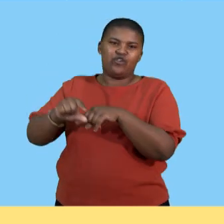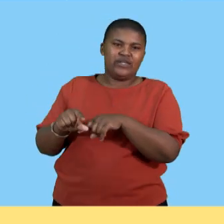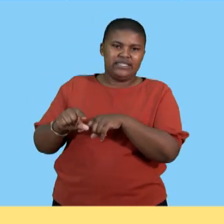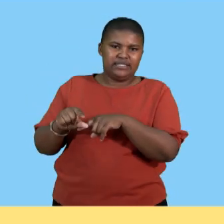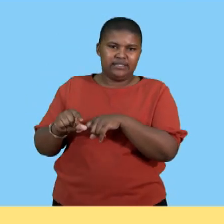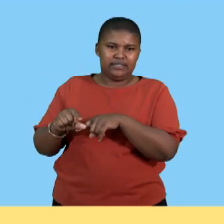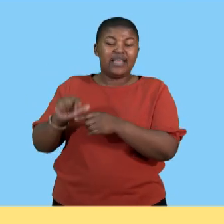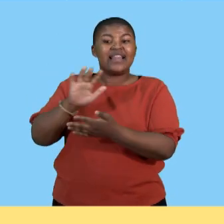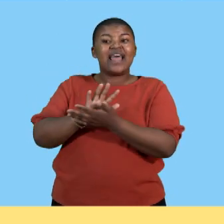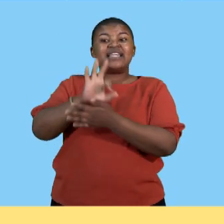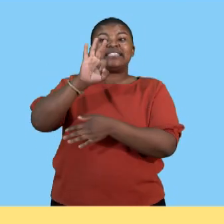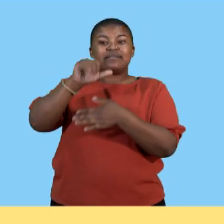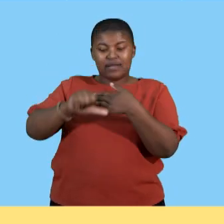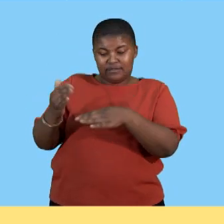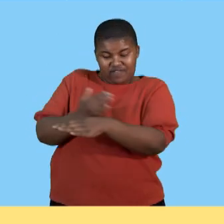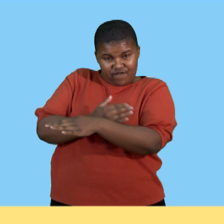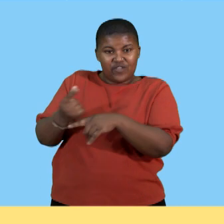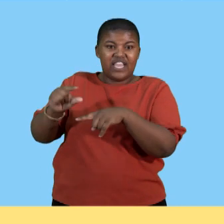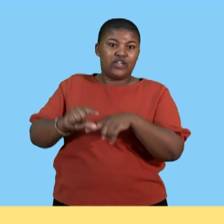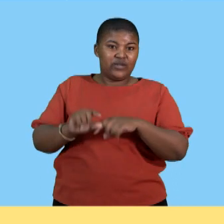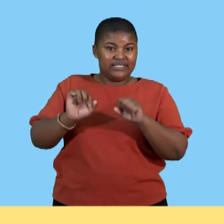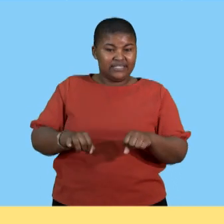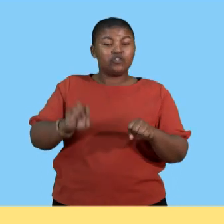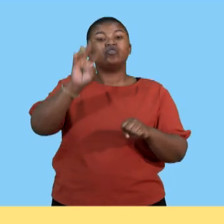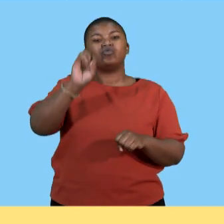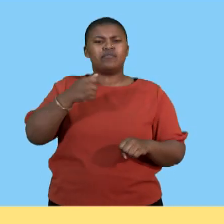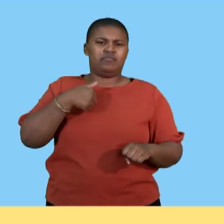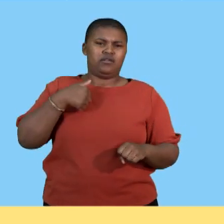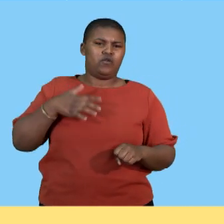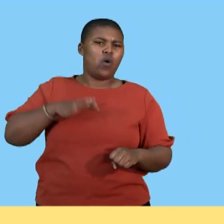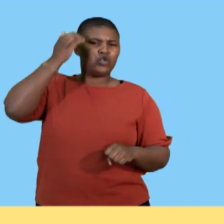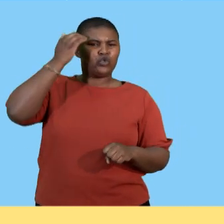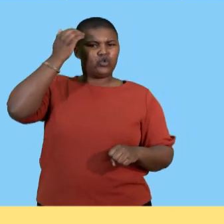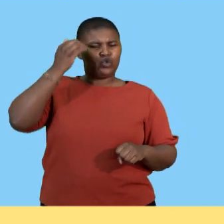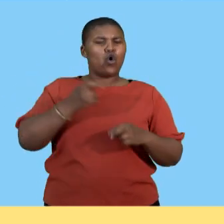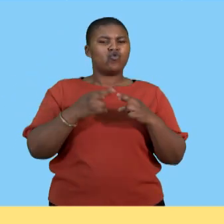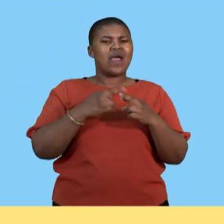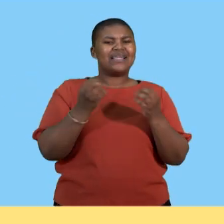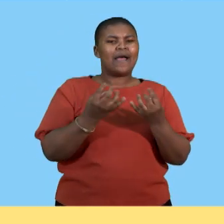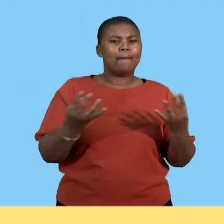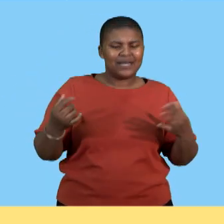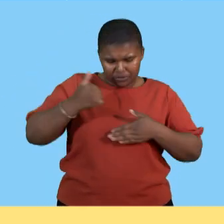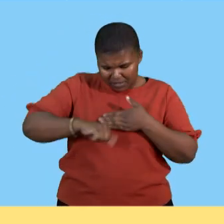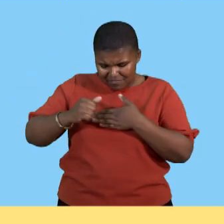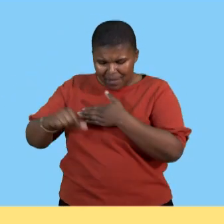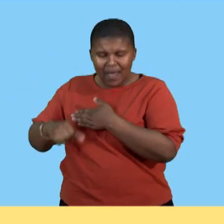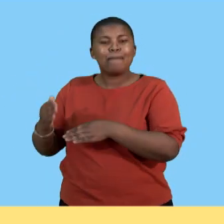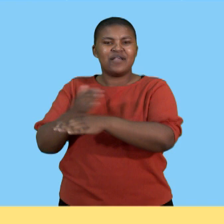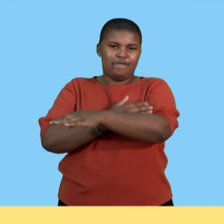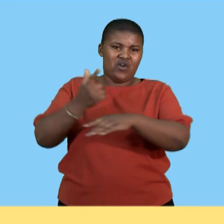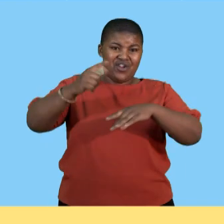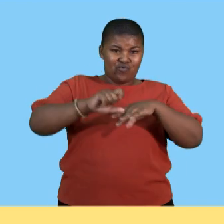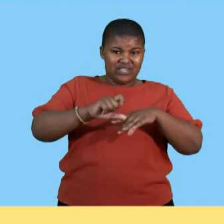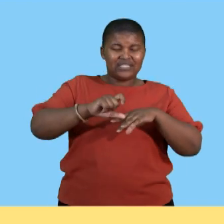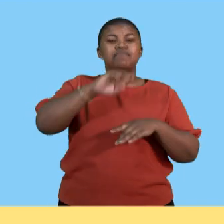increase. 13 months before the increase. So if I want to know how much is my rent per month before the increase, I'll